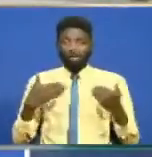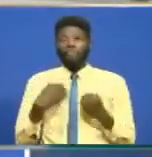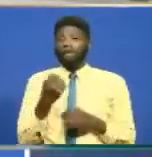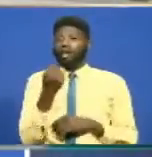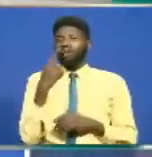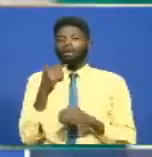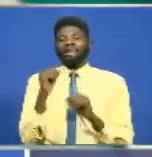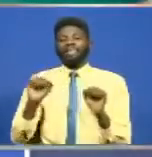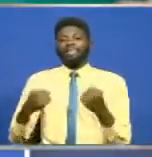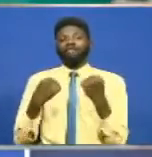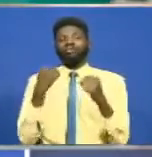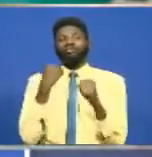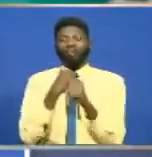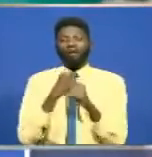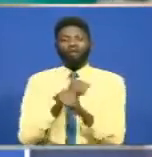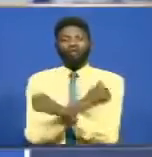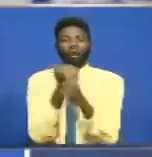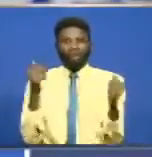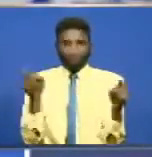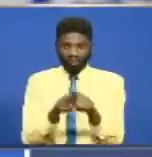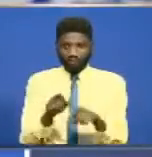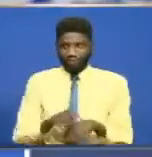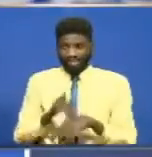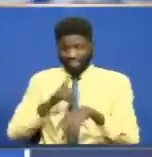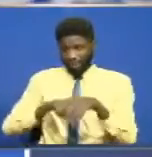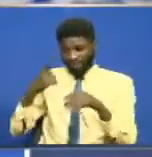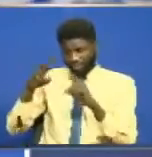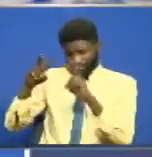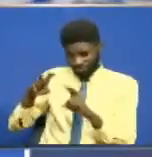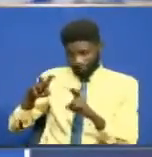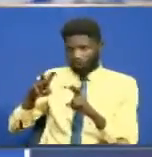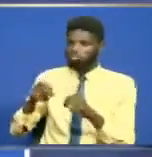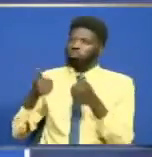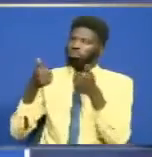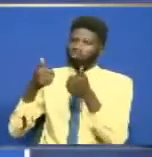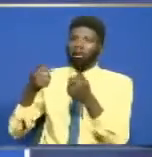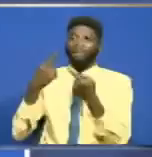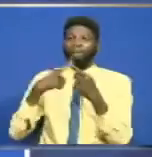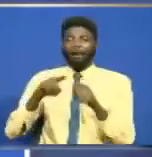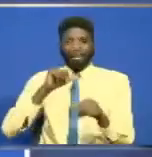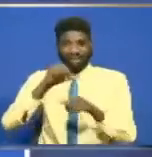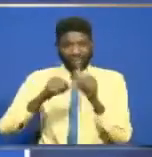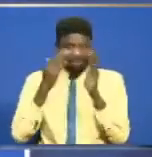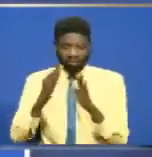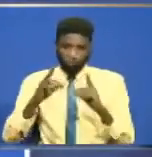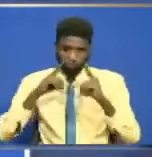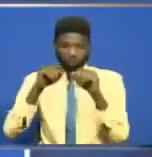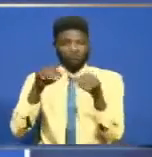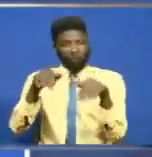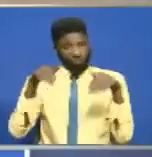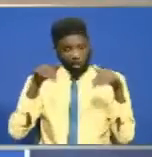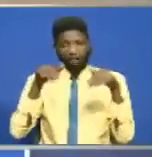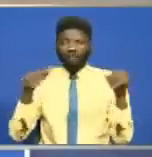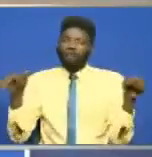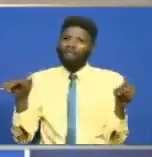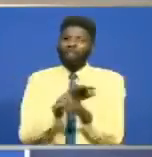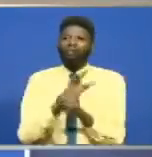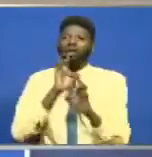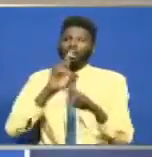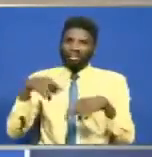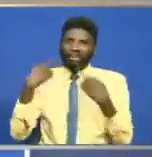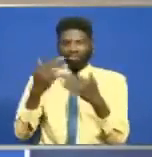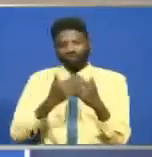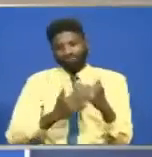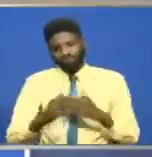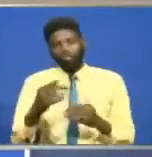well. Early results look very good, but scientists say they await the full ones in the coming weeks. There